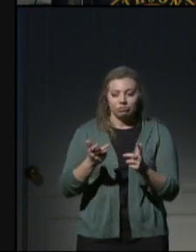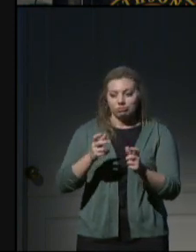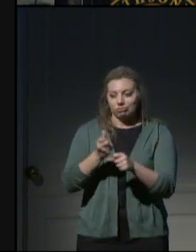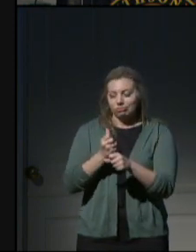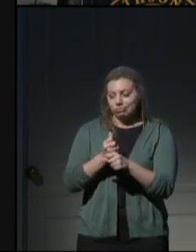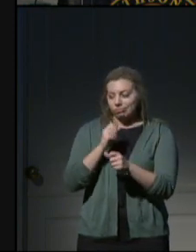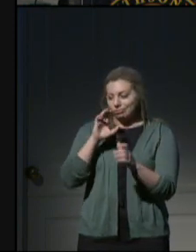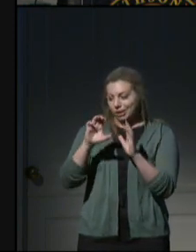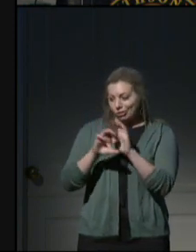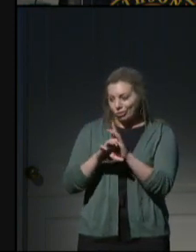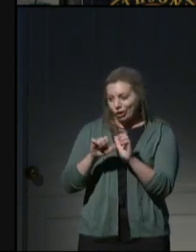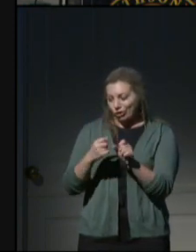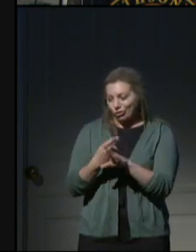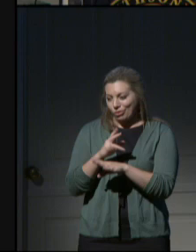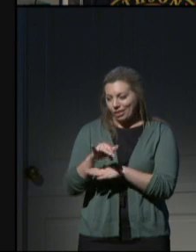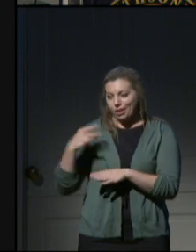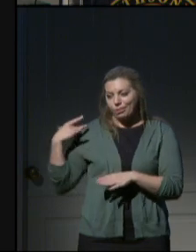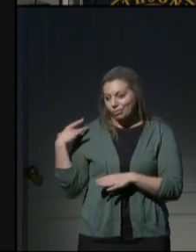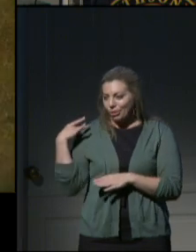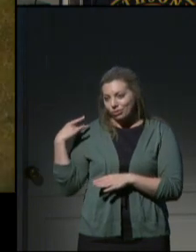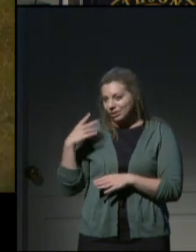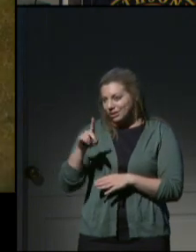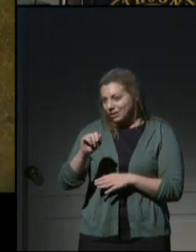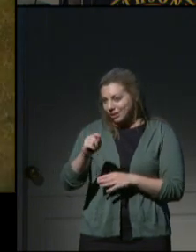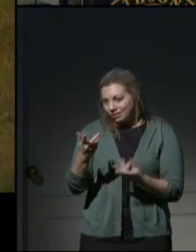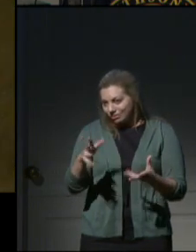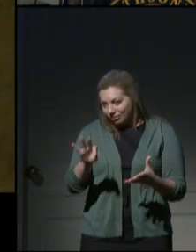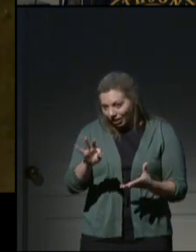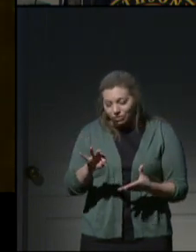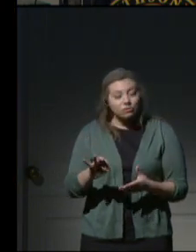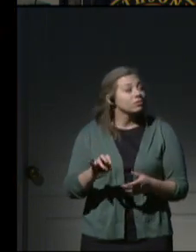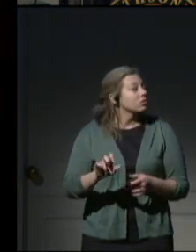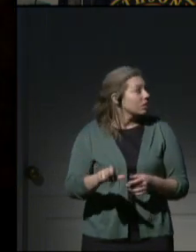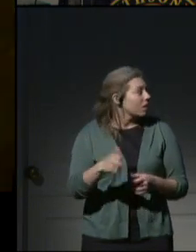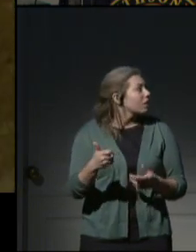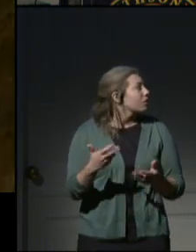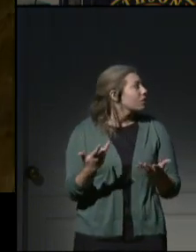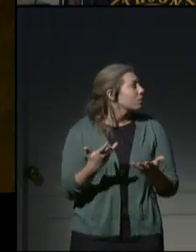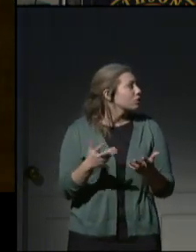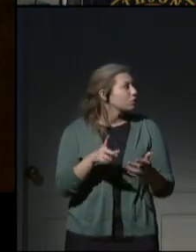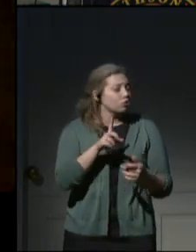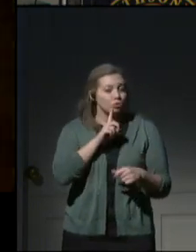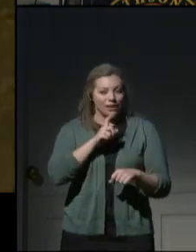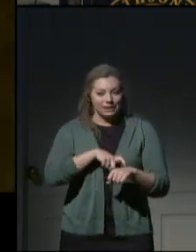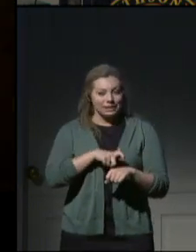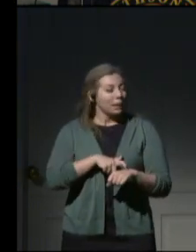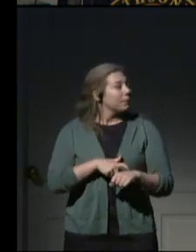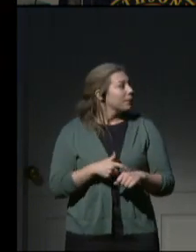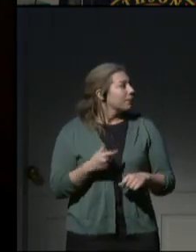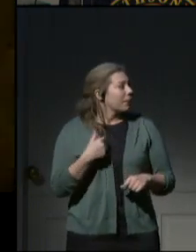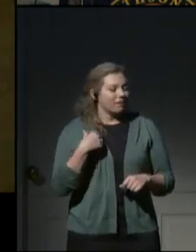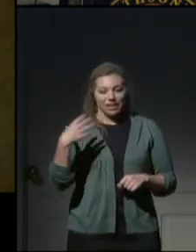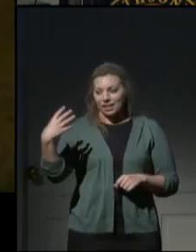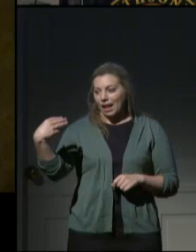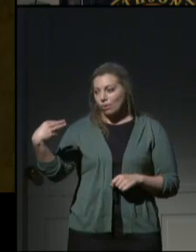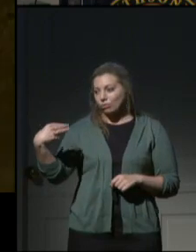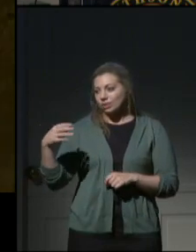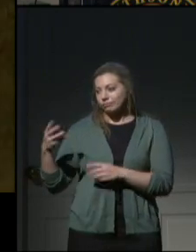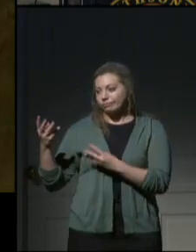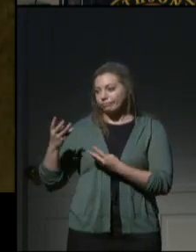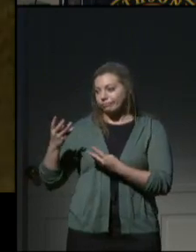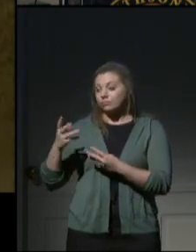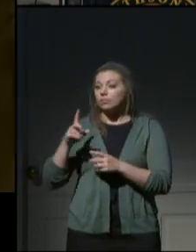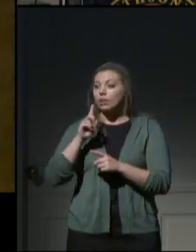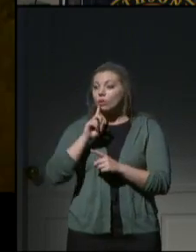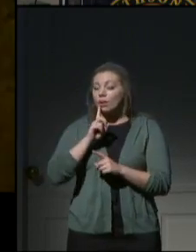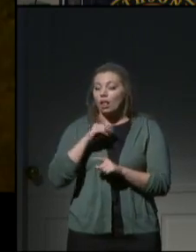image that uses the pose data found. Or, of course, this also works in real time, so I have a camera input. I trained